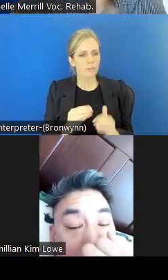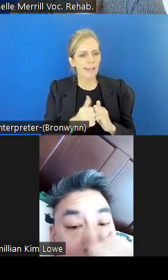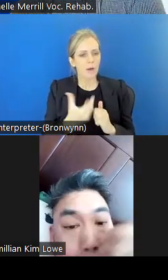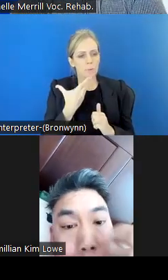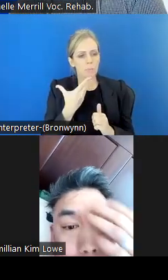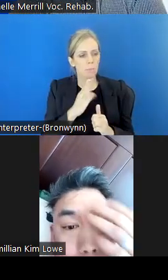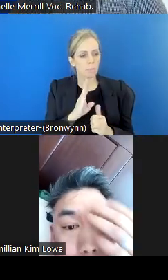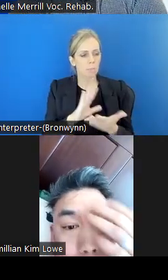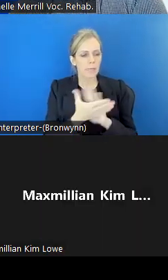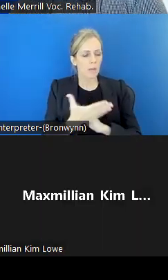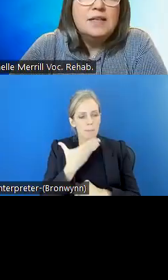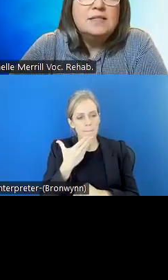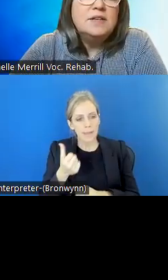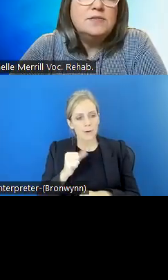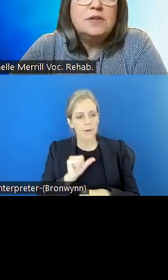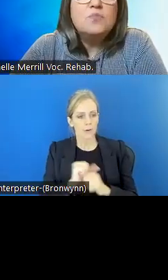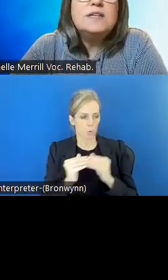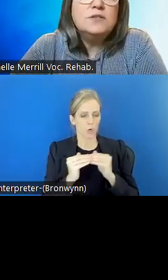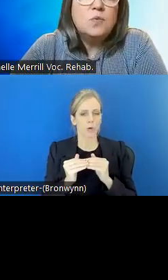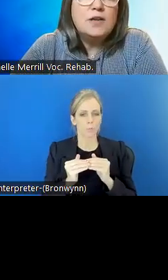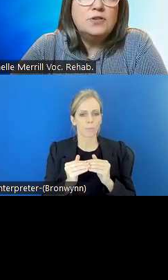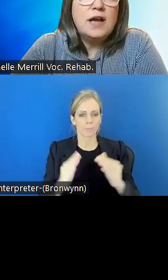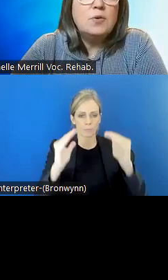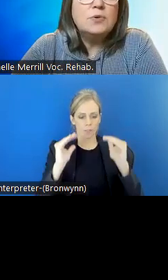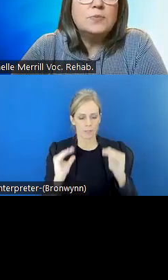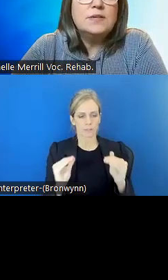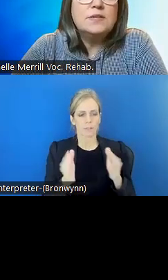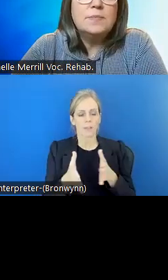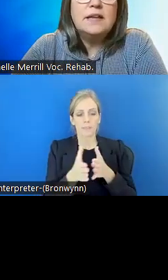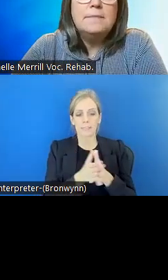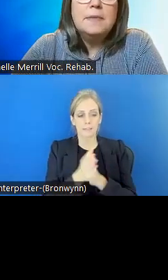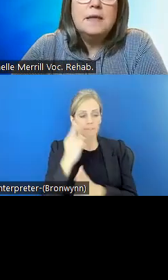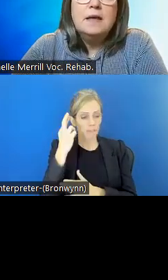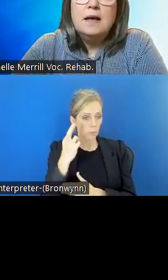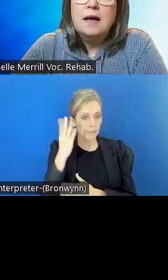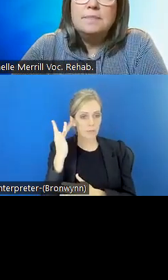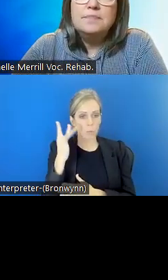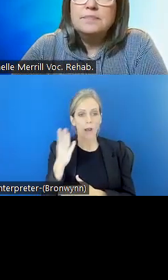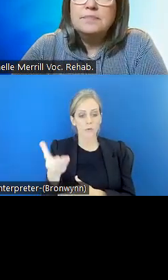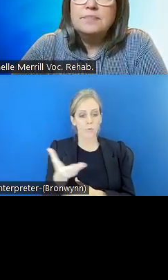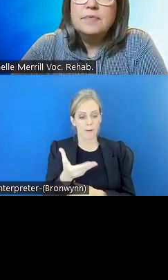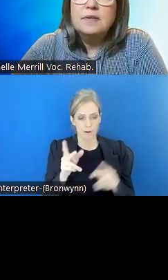about with business, the incentives and reasons why you should hire a person with disability.